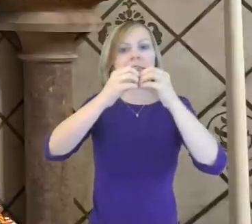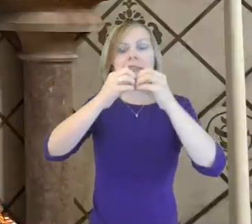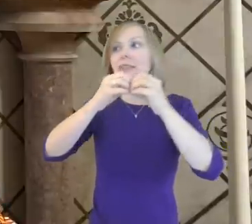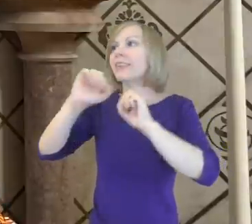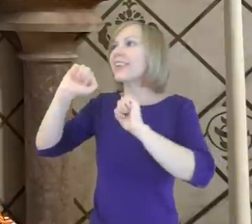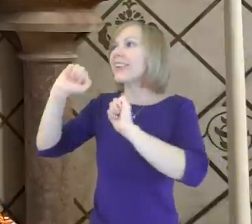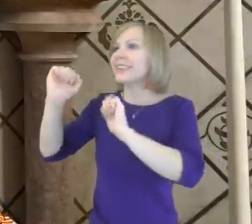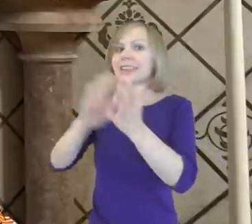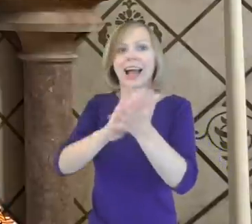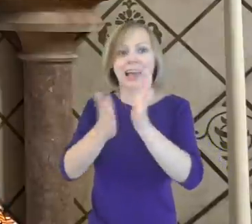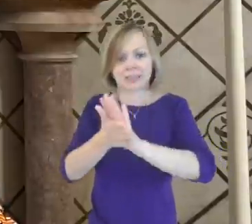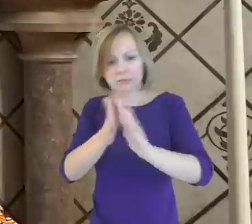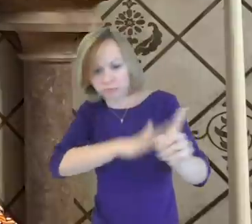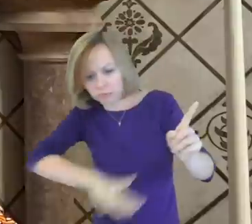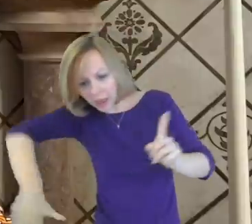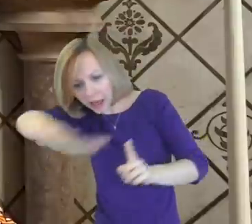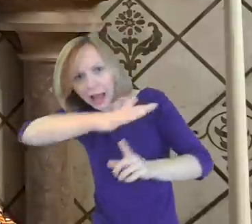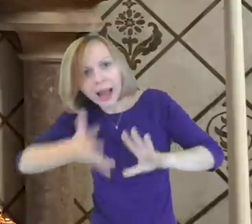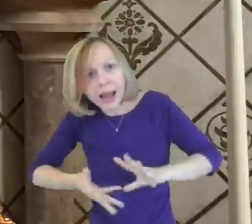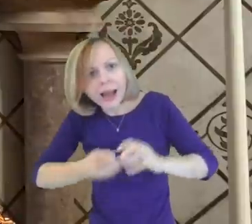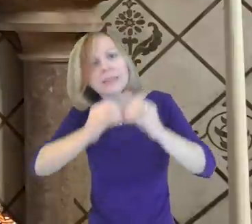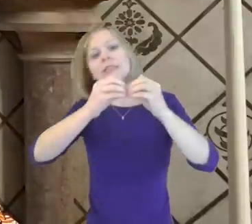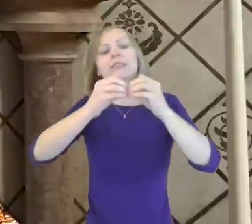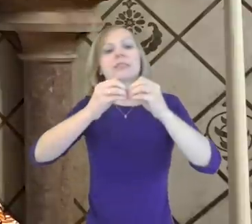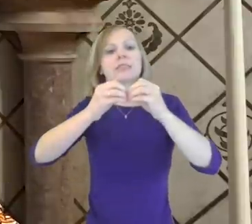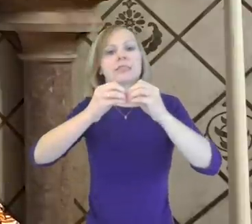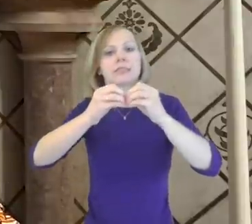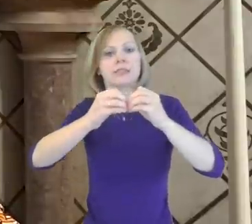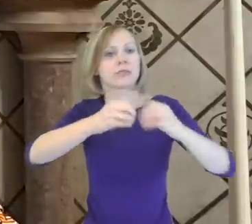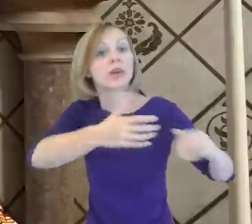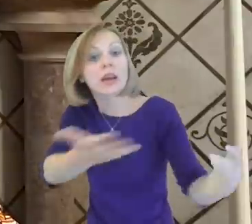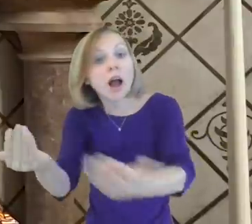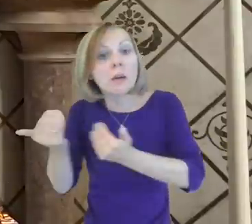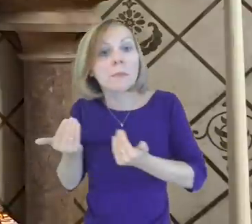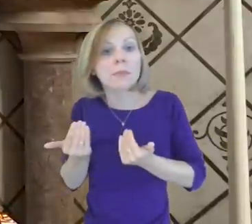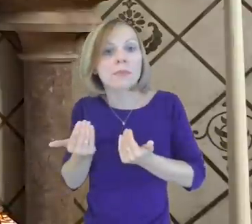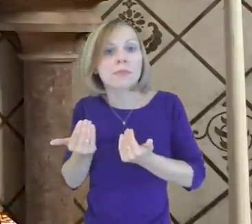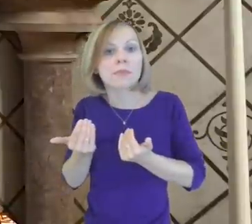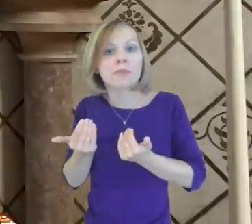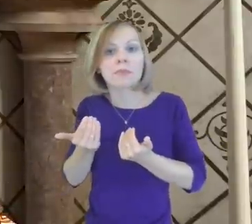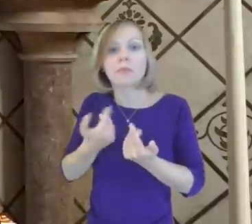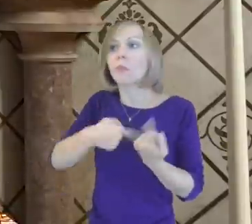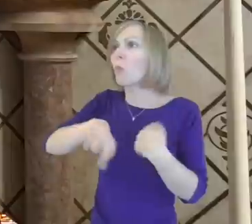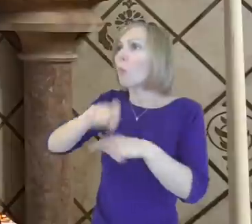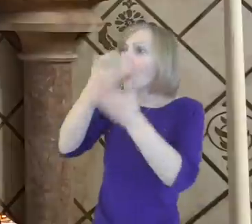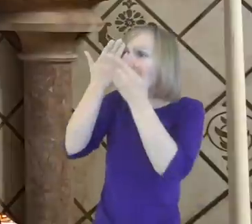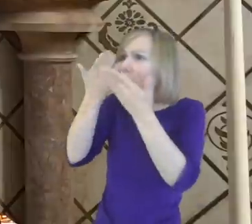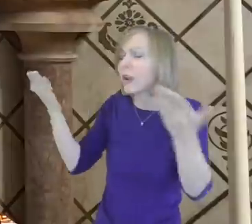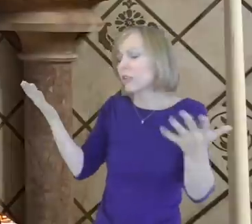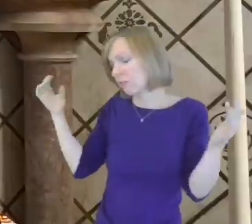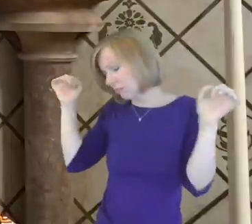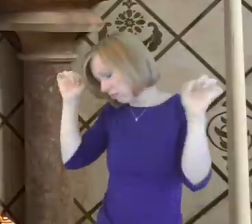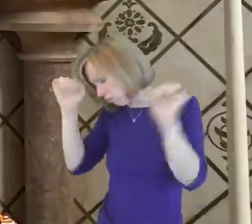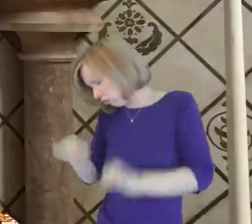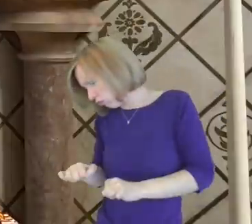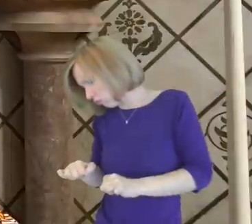his hands prepared the dry land. O come, let us worship and fall